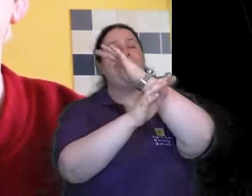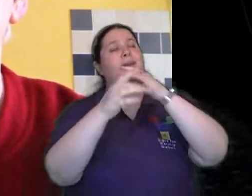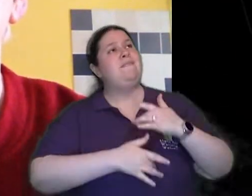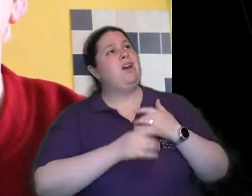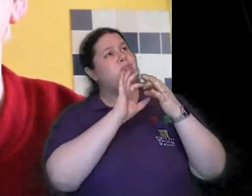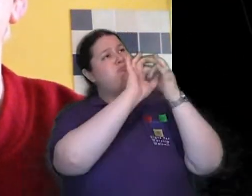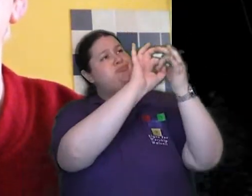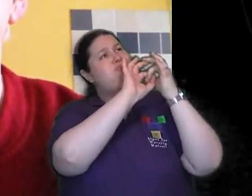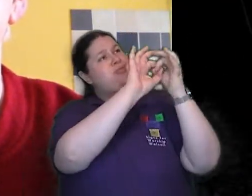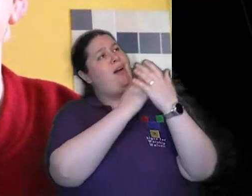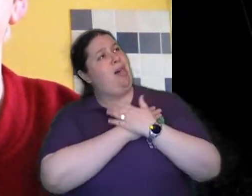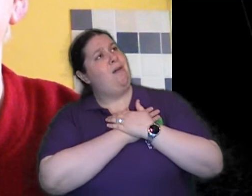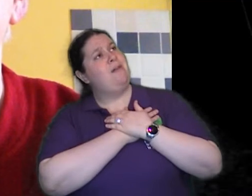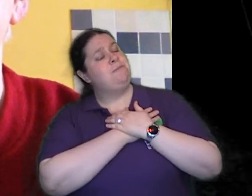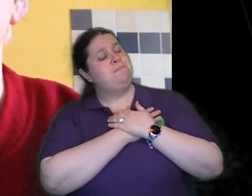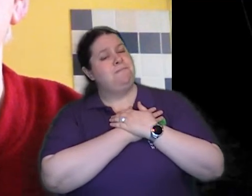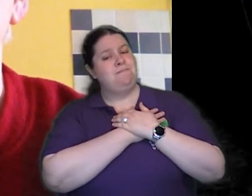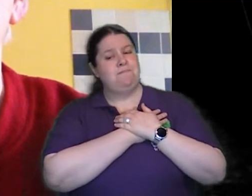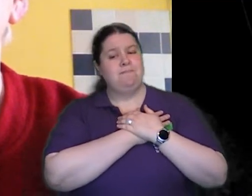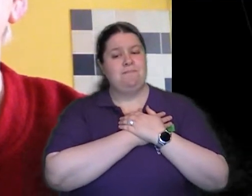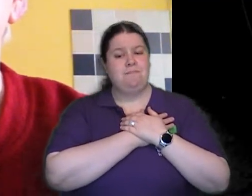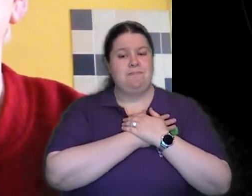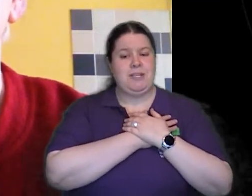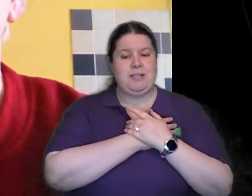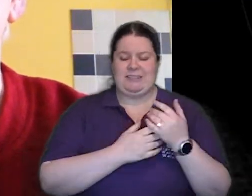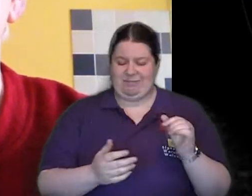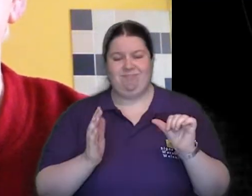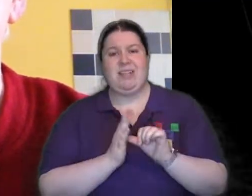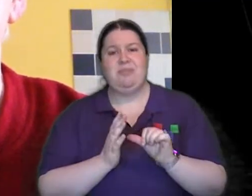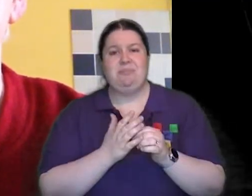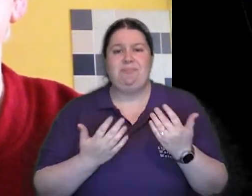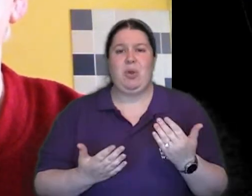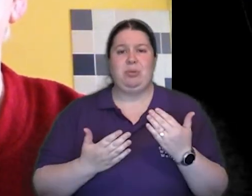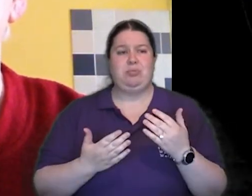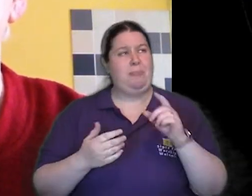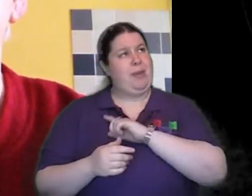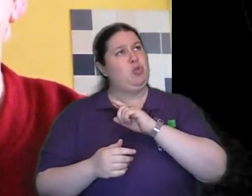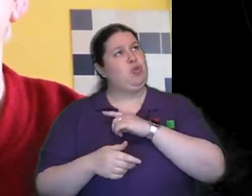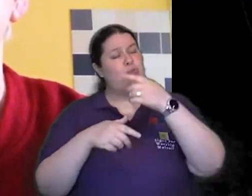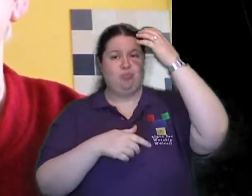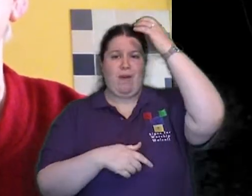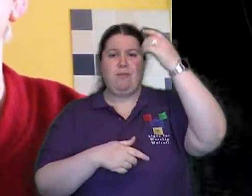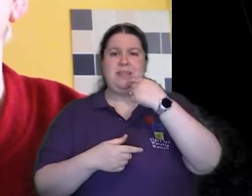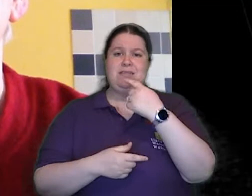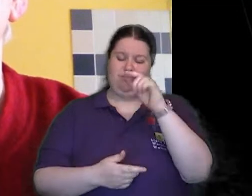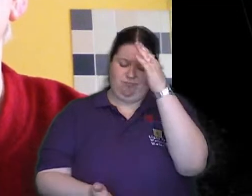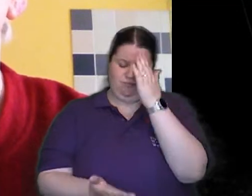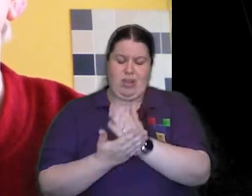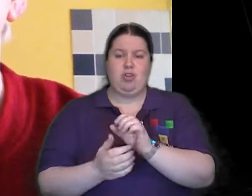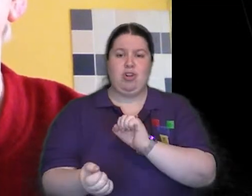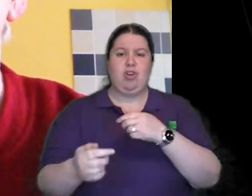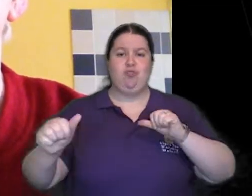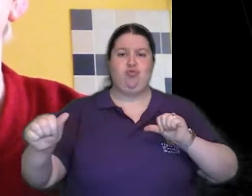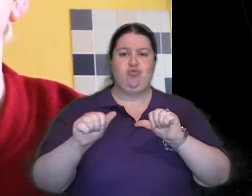and to feel your love for us. If we chafe at restrictions in place during this lockdown,